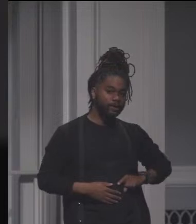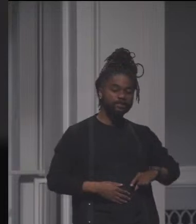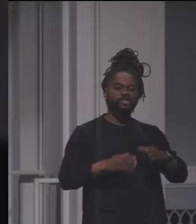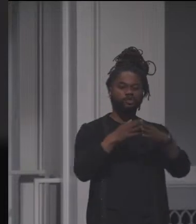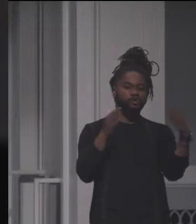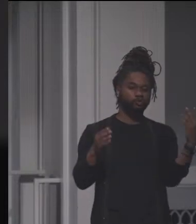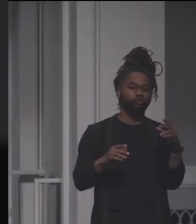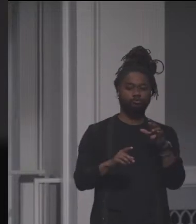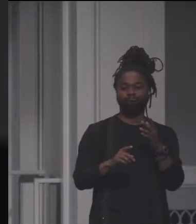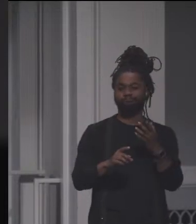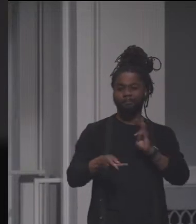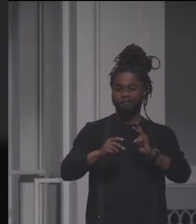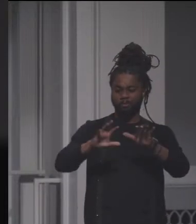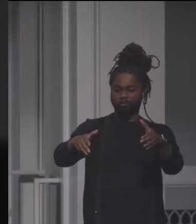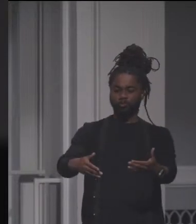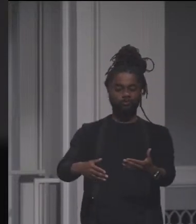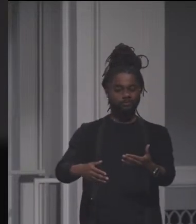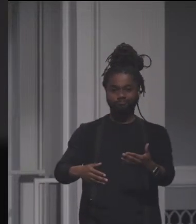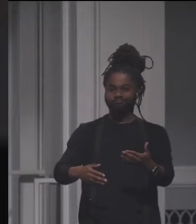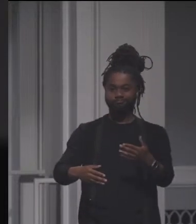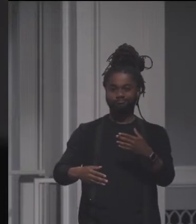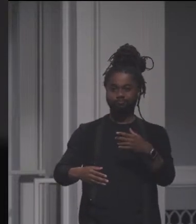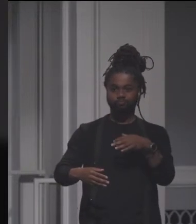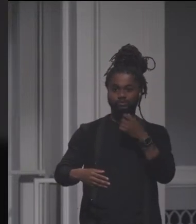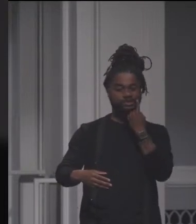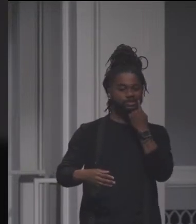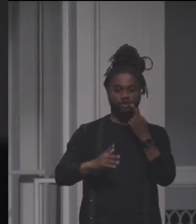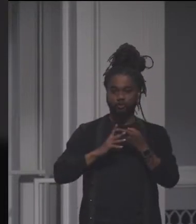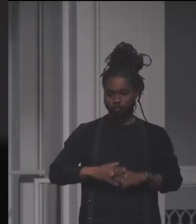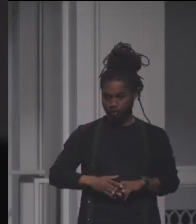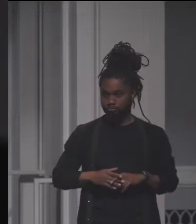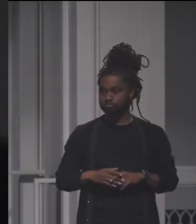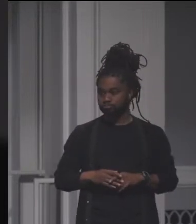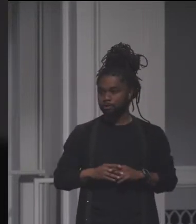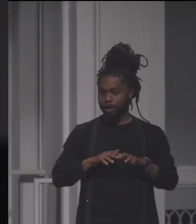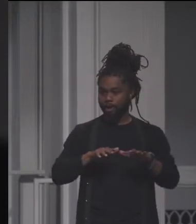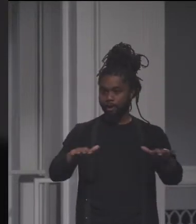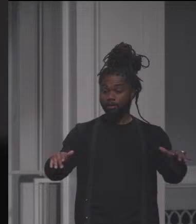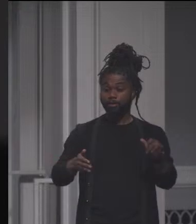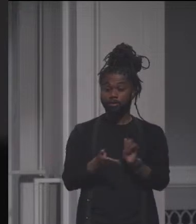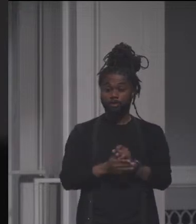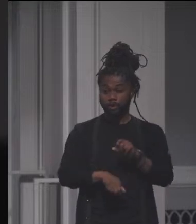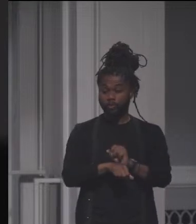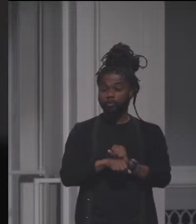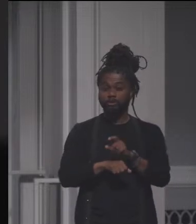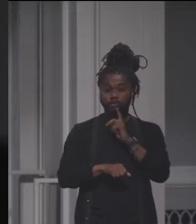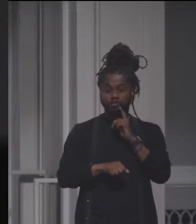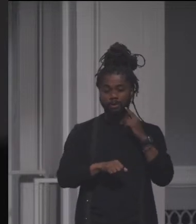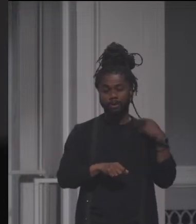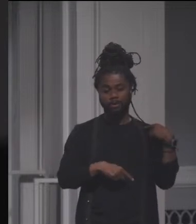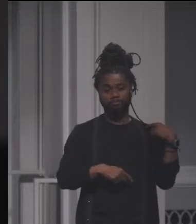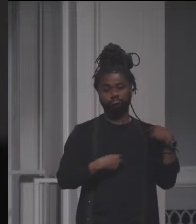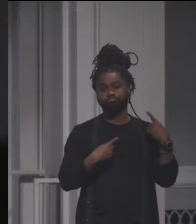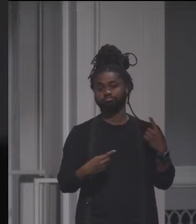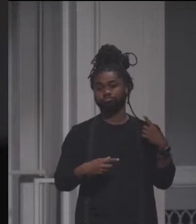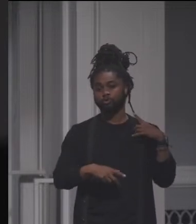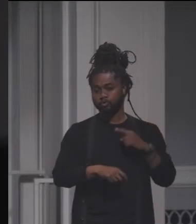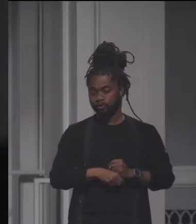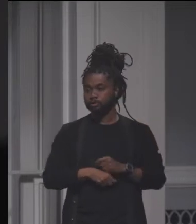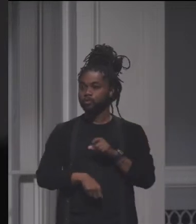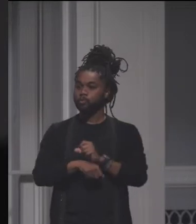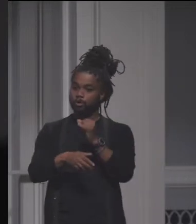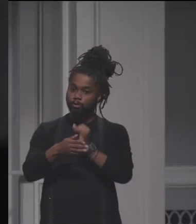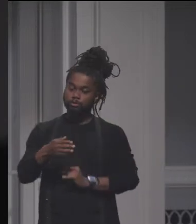was in many ways just getting started. Griffith's work is part of a long tradition of creators and artists who, for